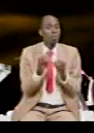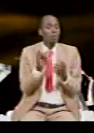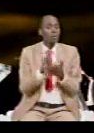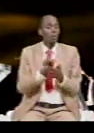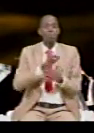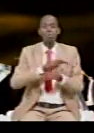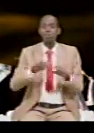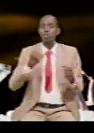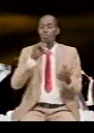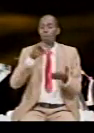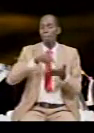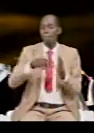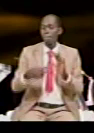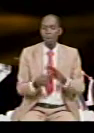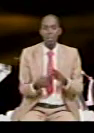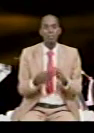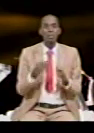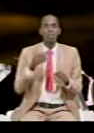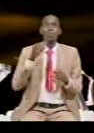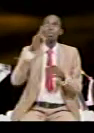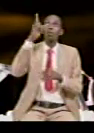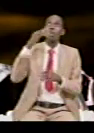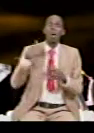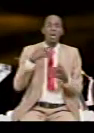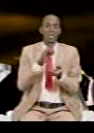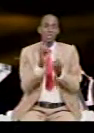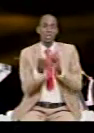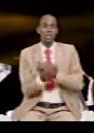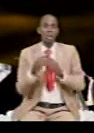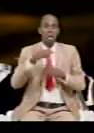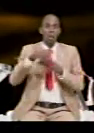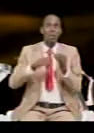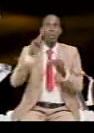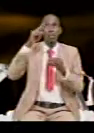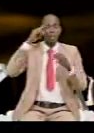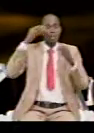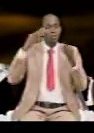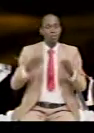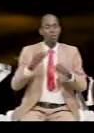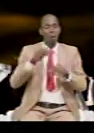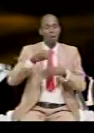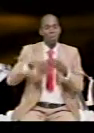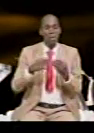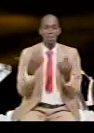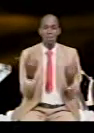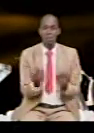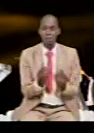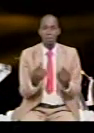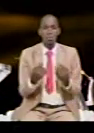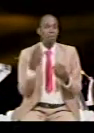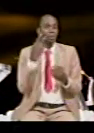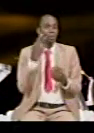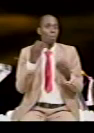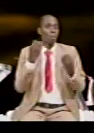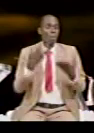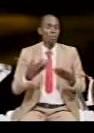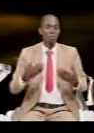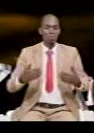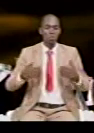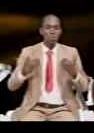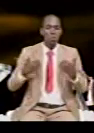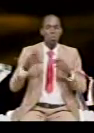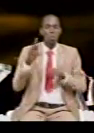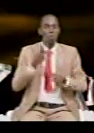position concerning sin. Here we see that many young people commit immorality at large,